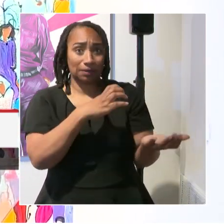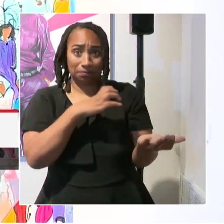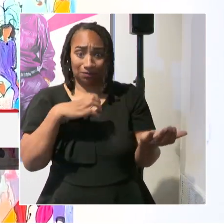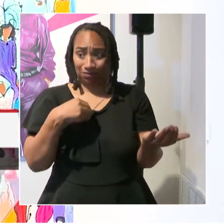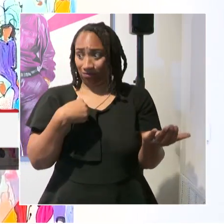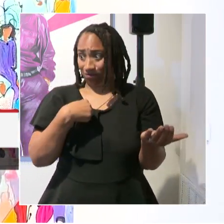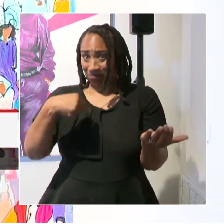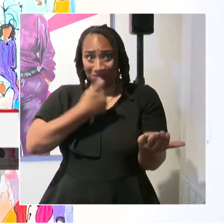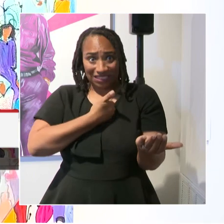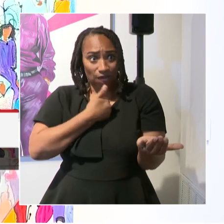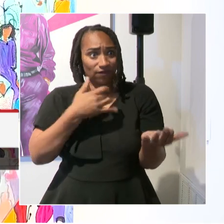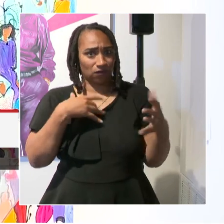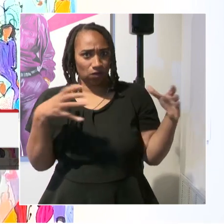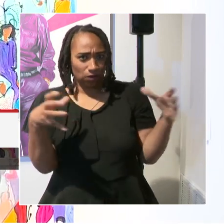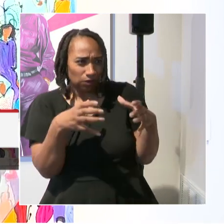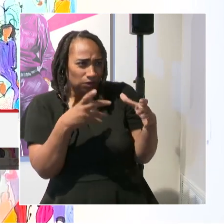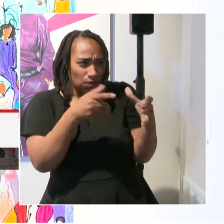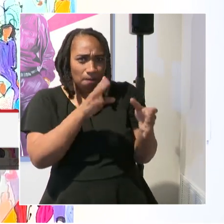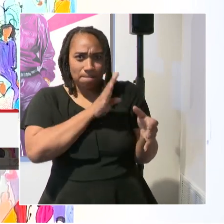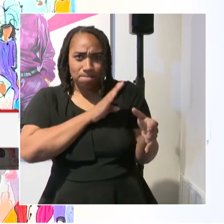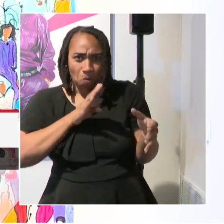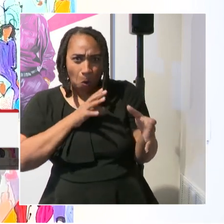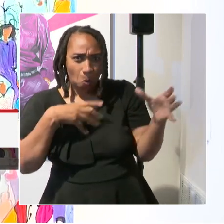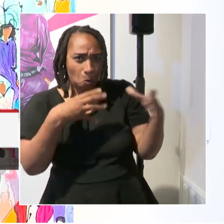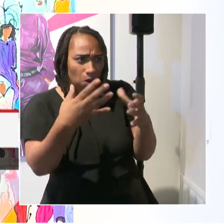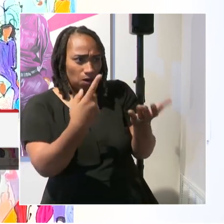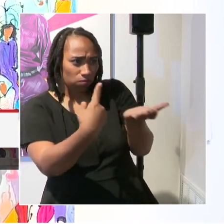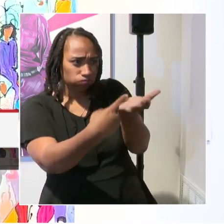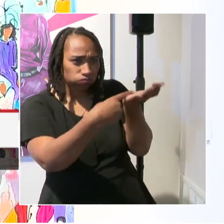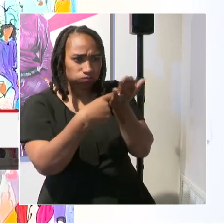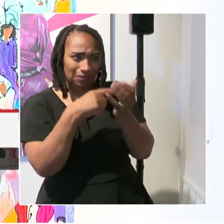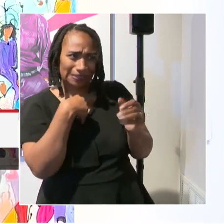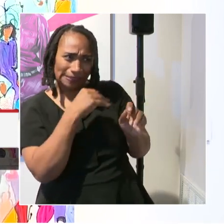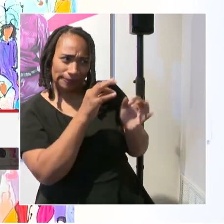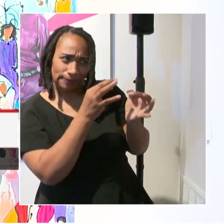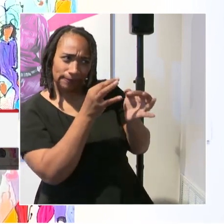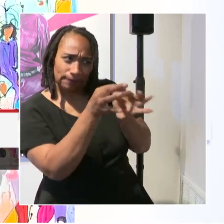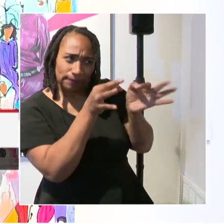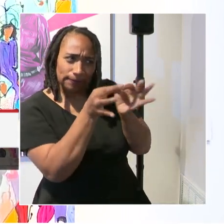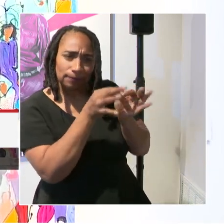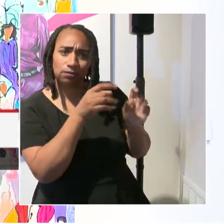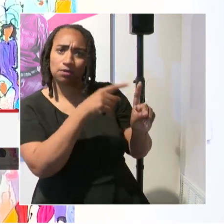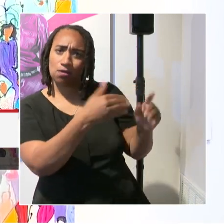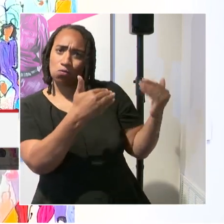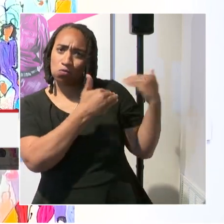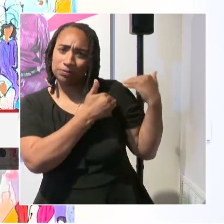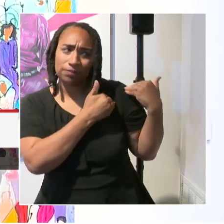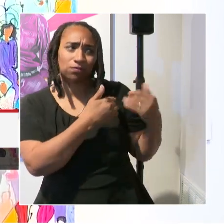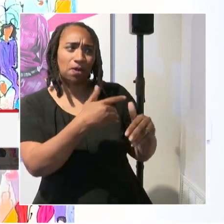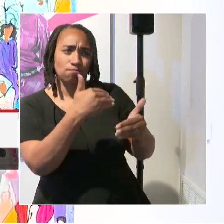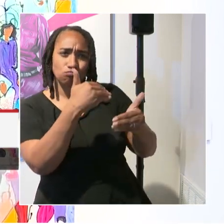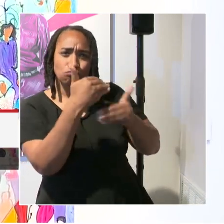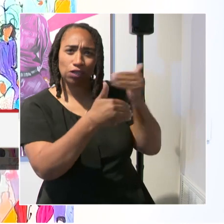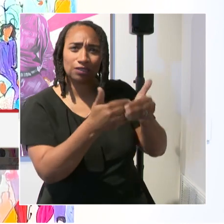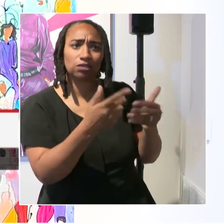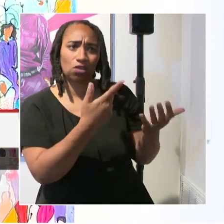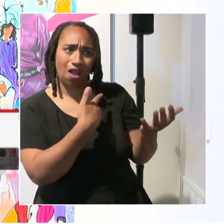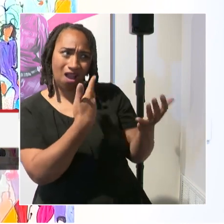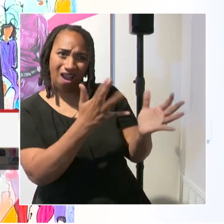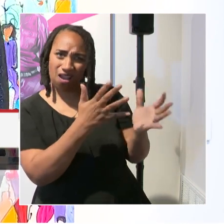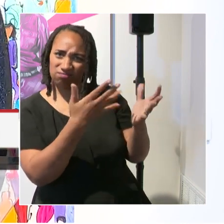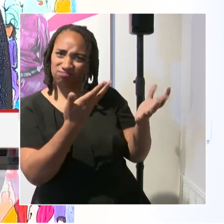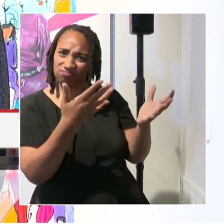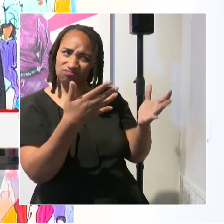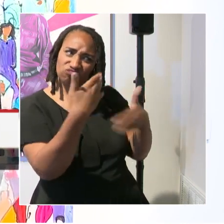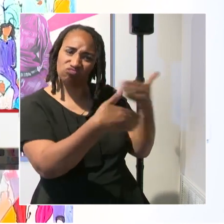Ethics and Government Accountability, and the process that spells out how the council can proceed in investigating one